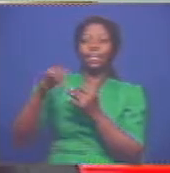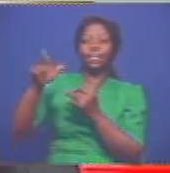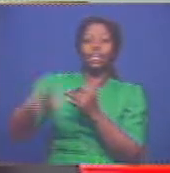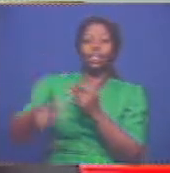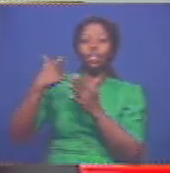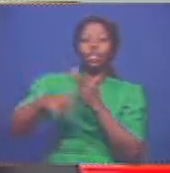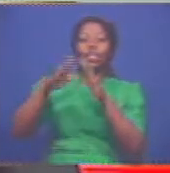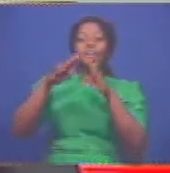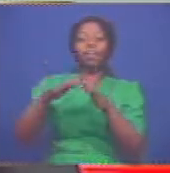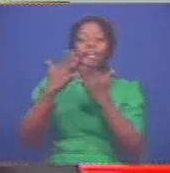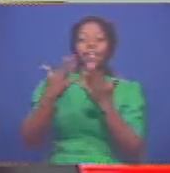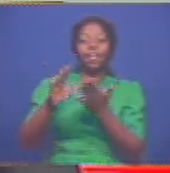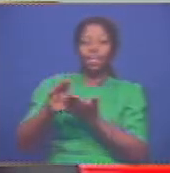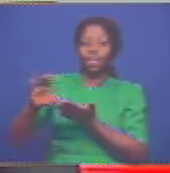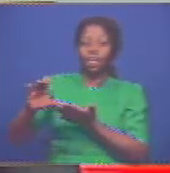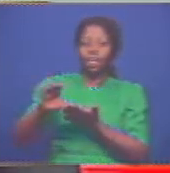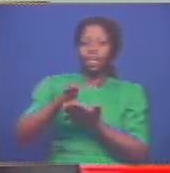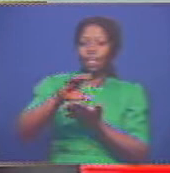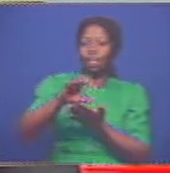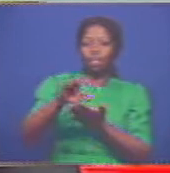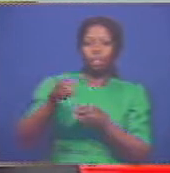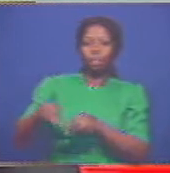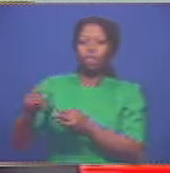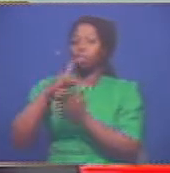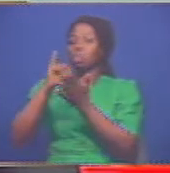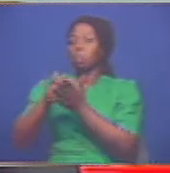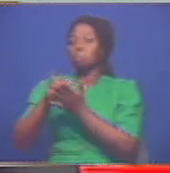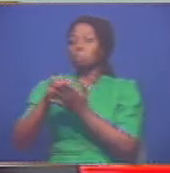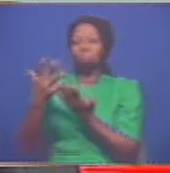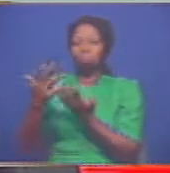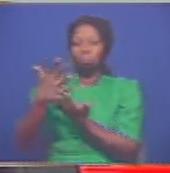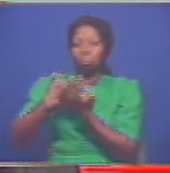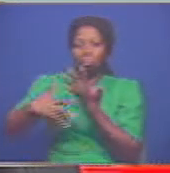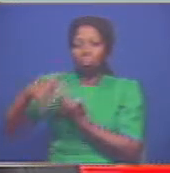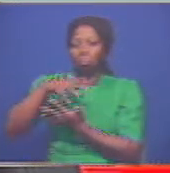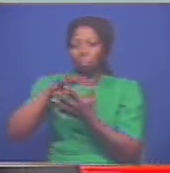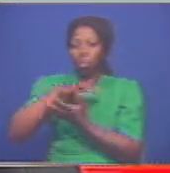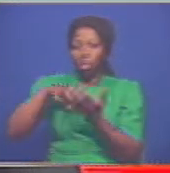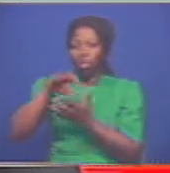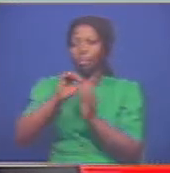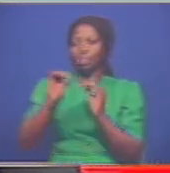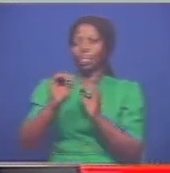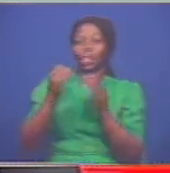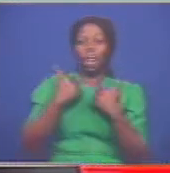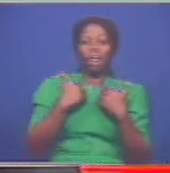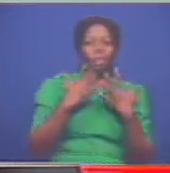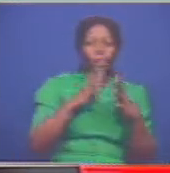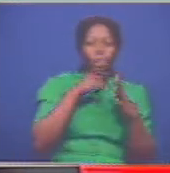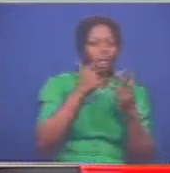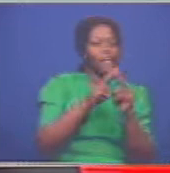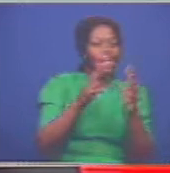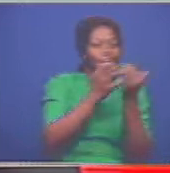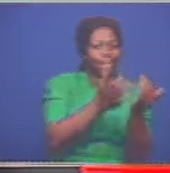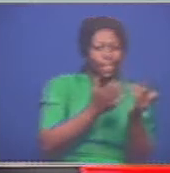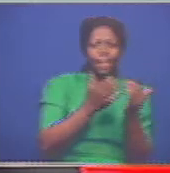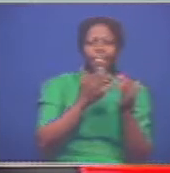thing, the allocation mechanism so that we don't bungle it up. Mm-hmm. There are people who are very needy and there are people who are not needy. I think we need a